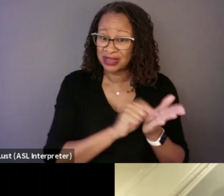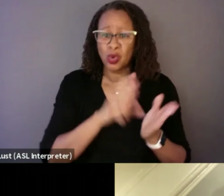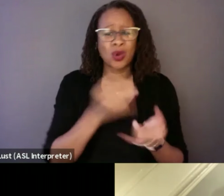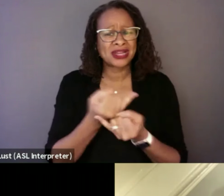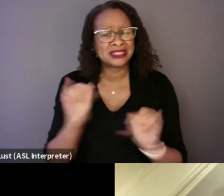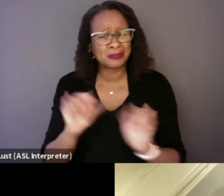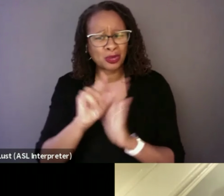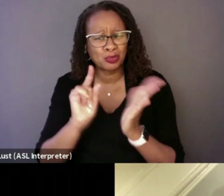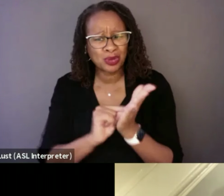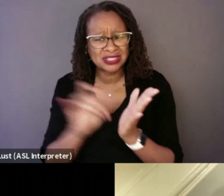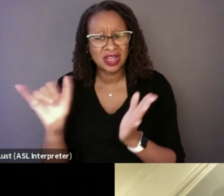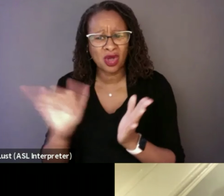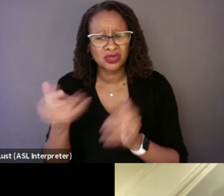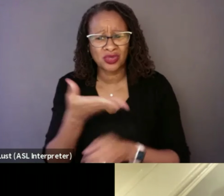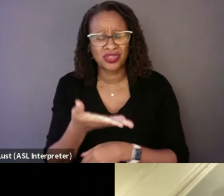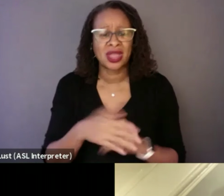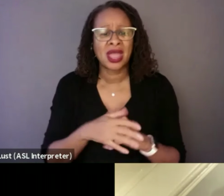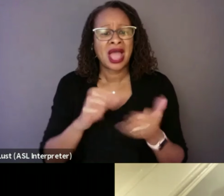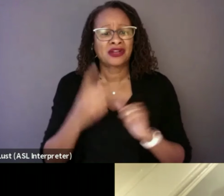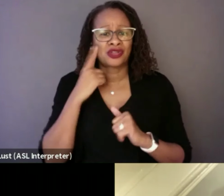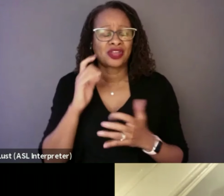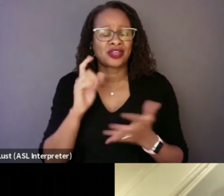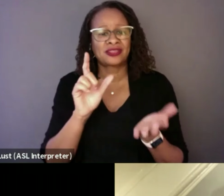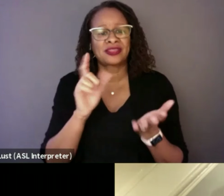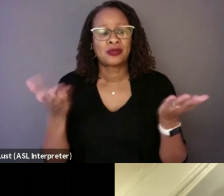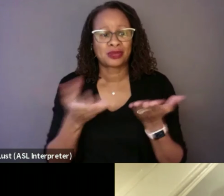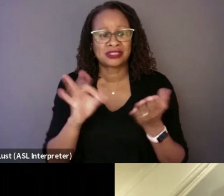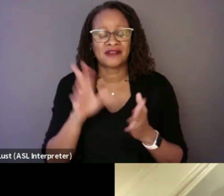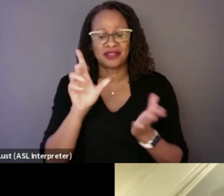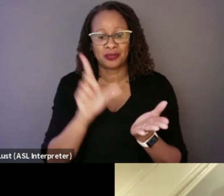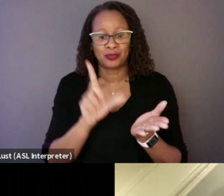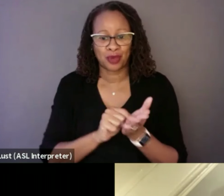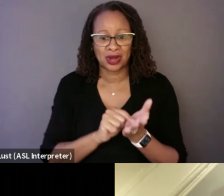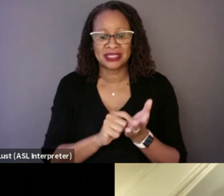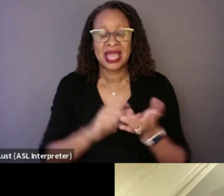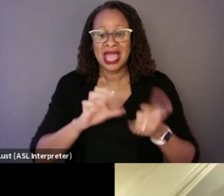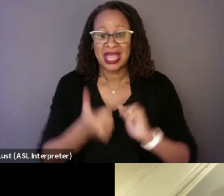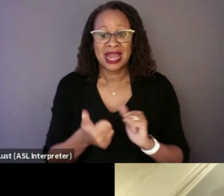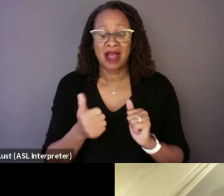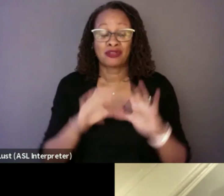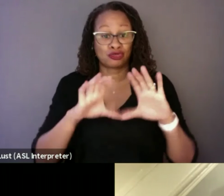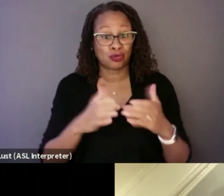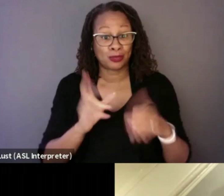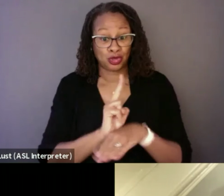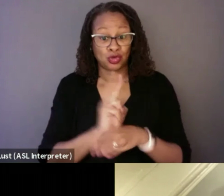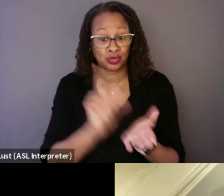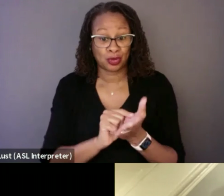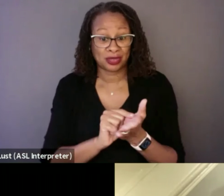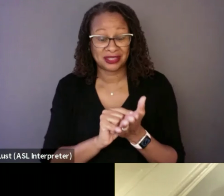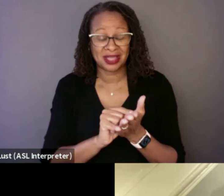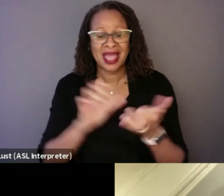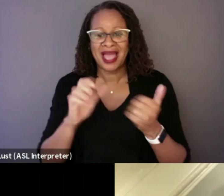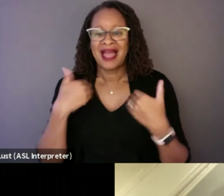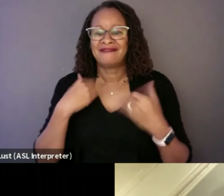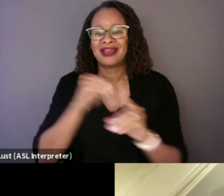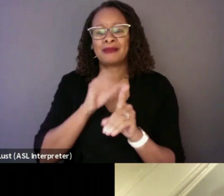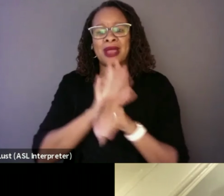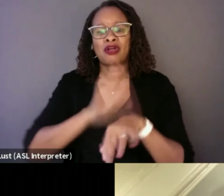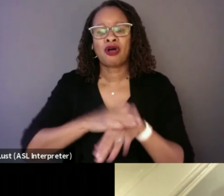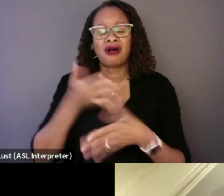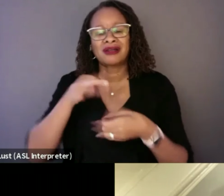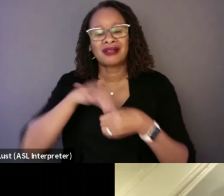there? And how do you think the presence of the press and kind of the way the party used the press had an impact on the election? And